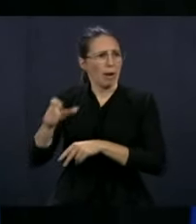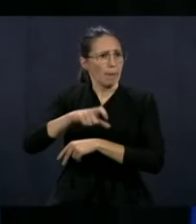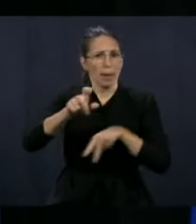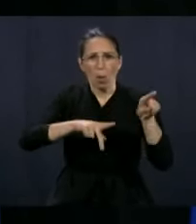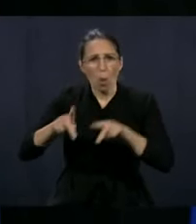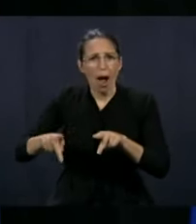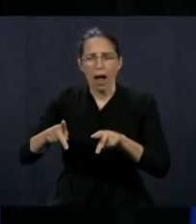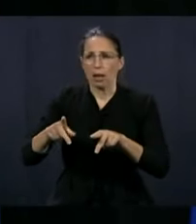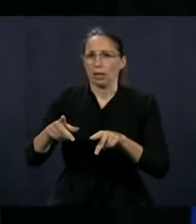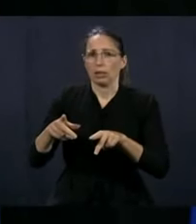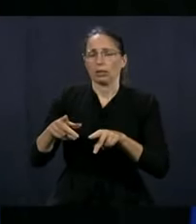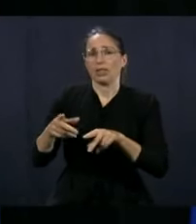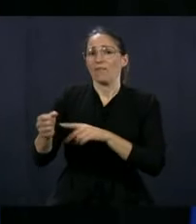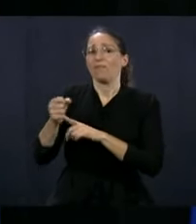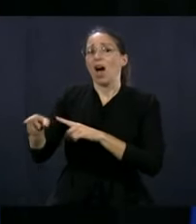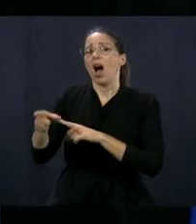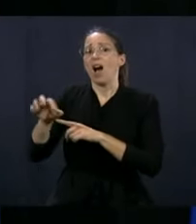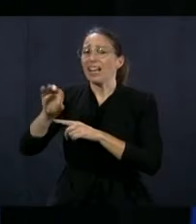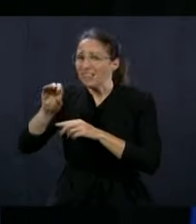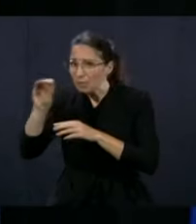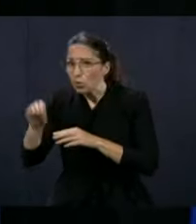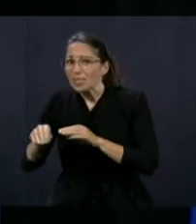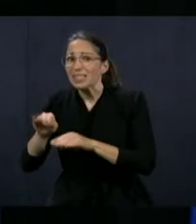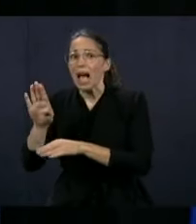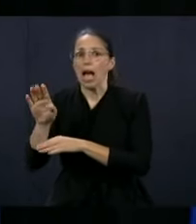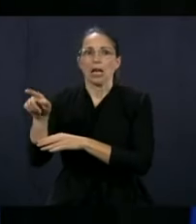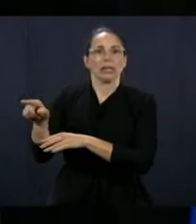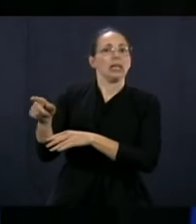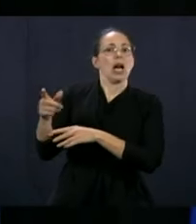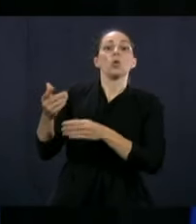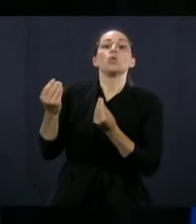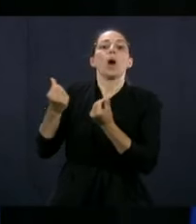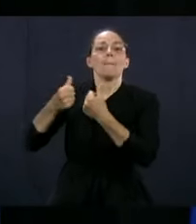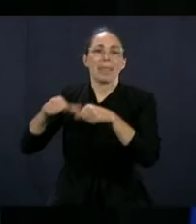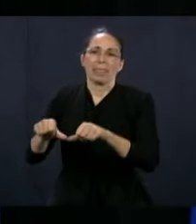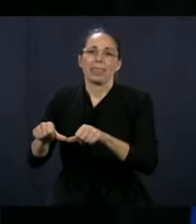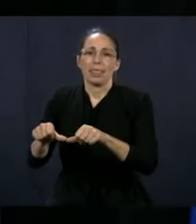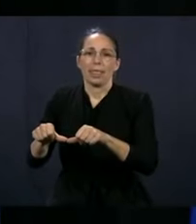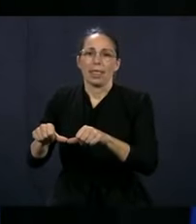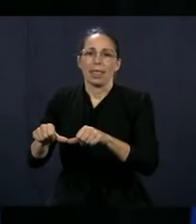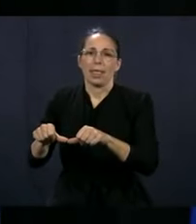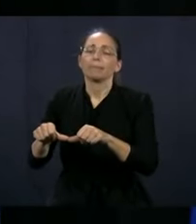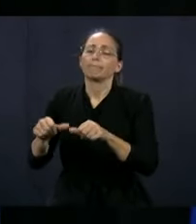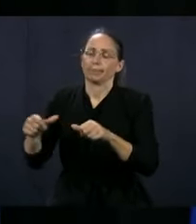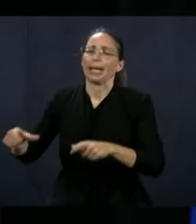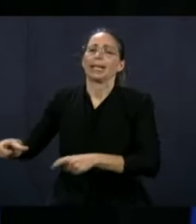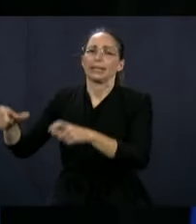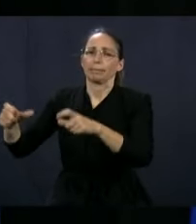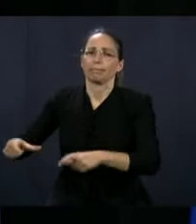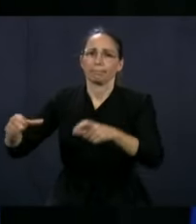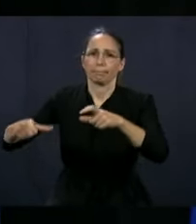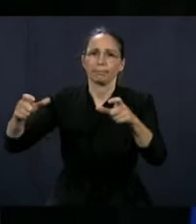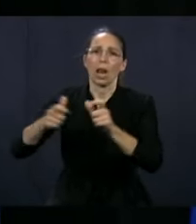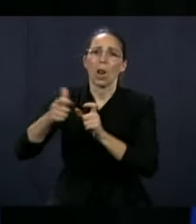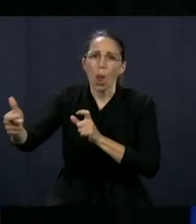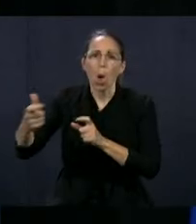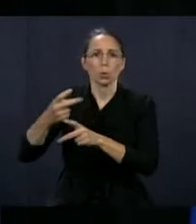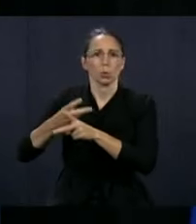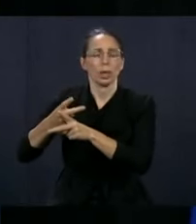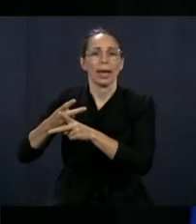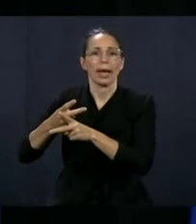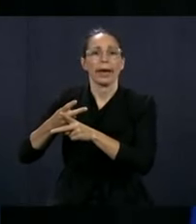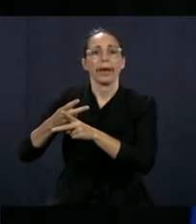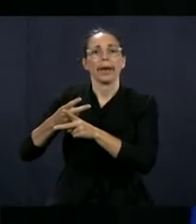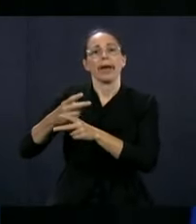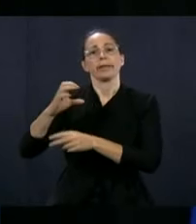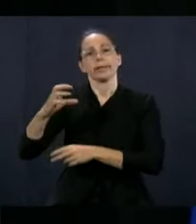Quebecers. 90% of them lived in residences for long-term care, whether they be